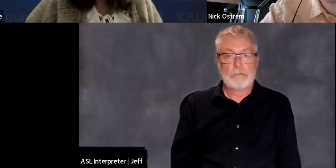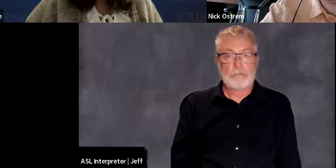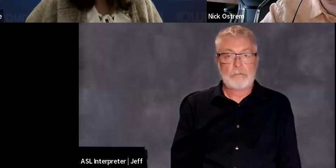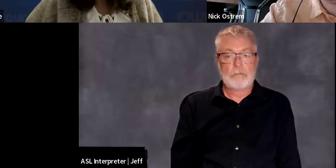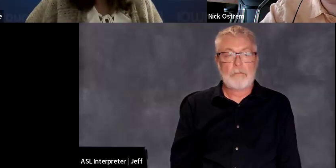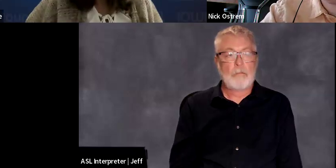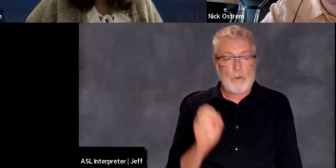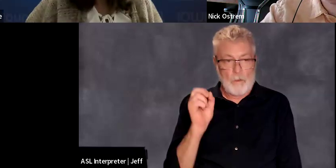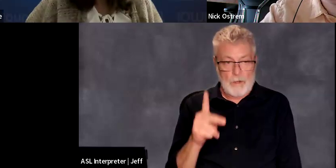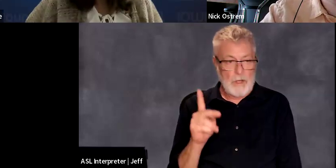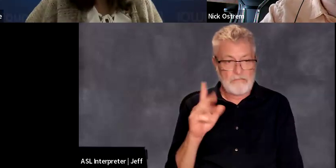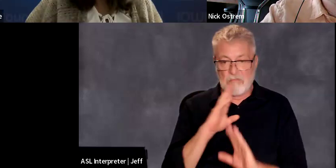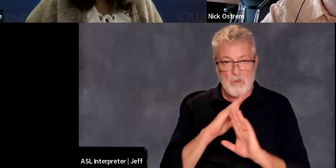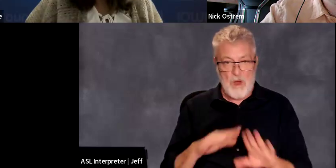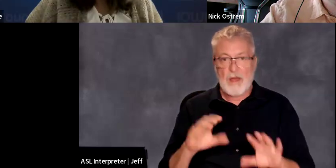All right.